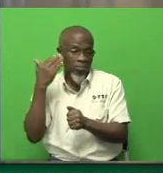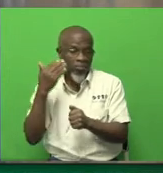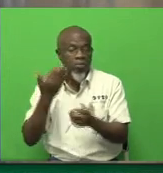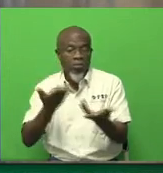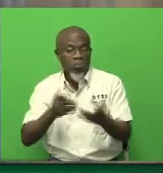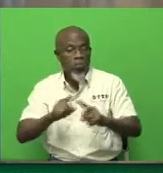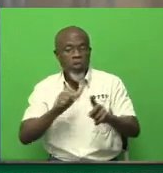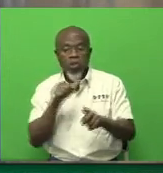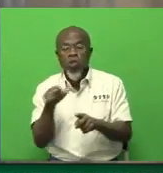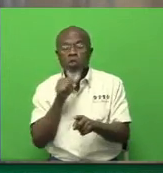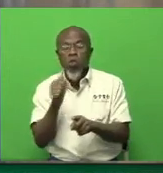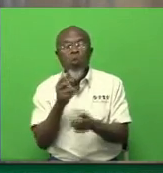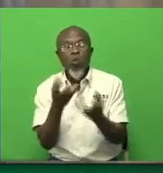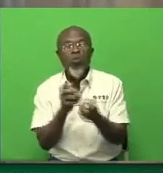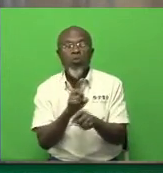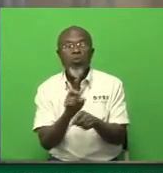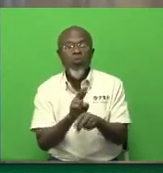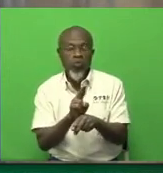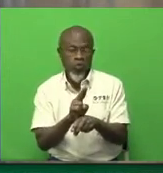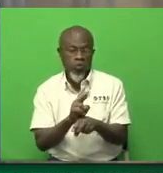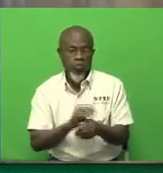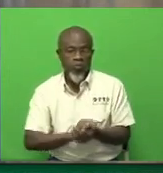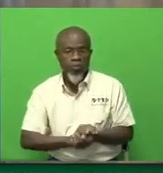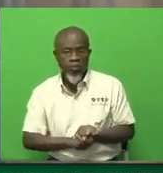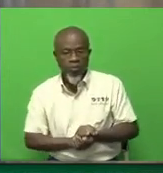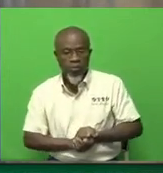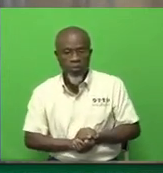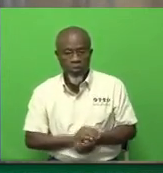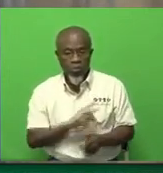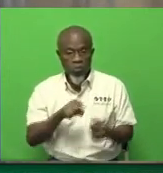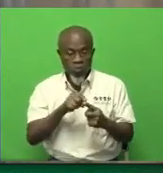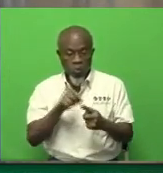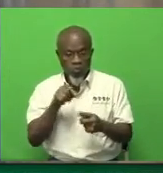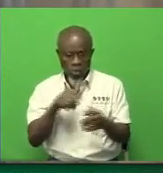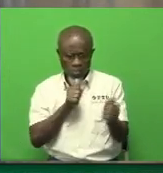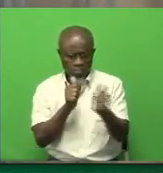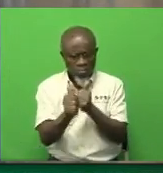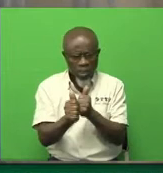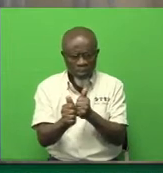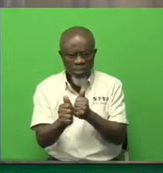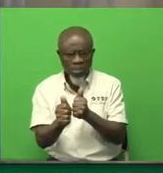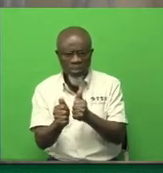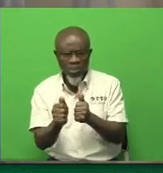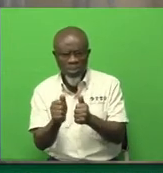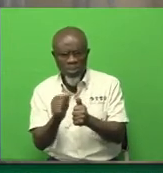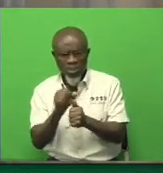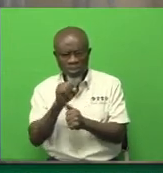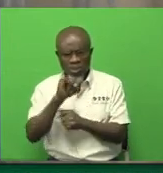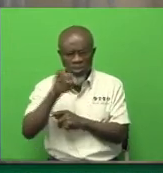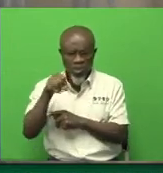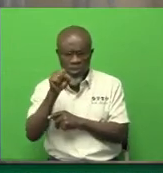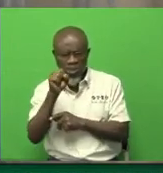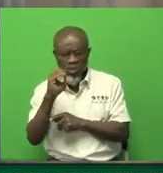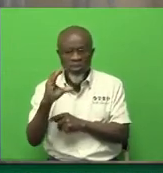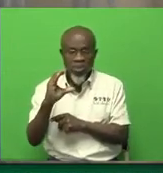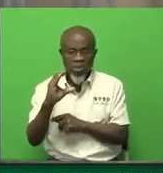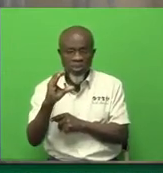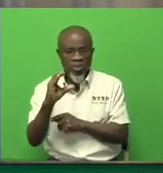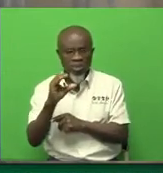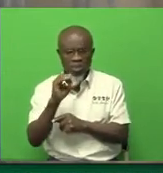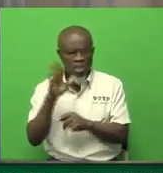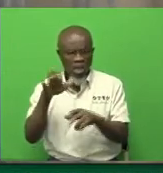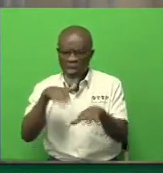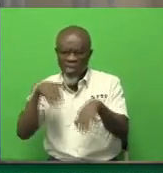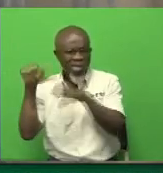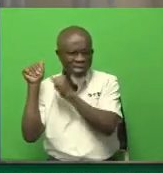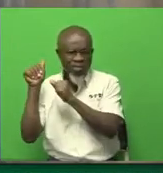that bill to Parliament in our time in office they walked early JSC they didn't want to participate in New Jersey and so on so they were never